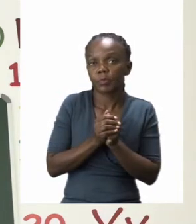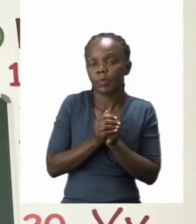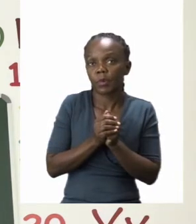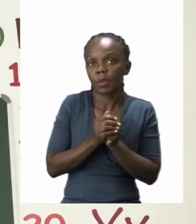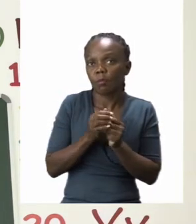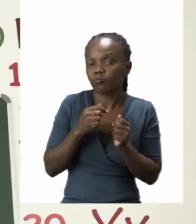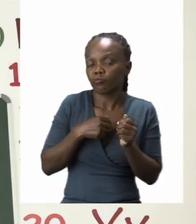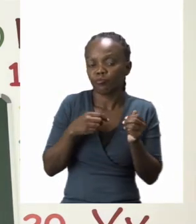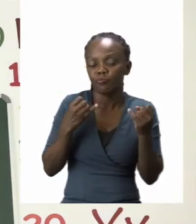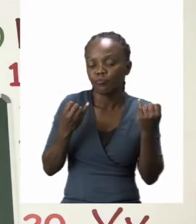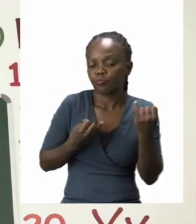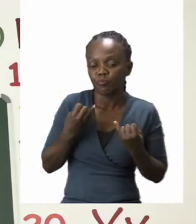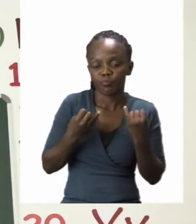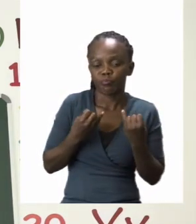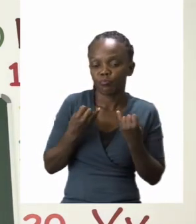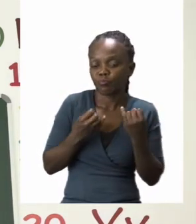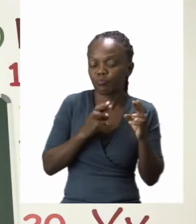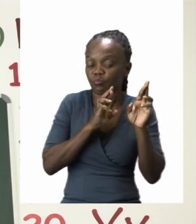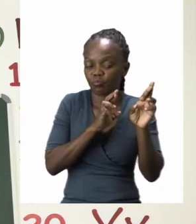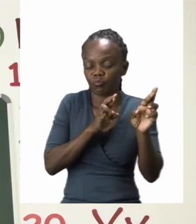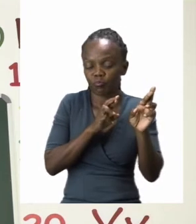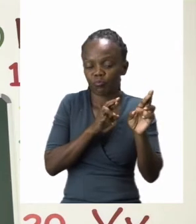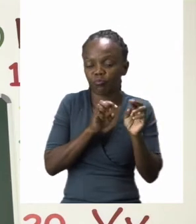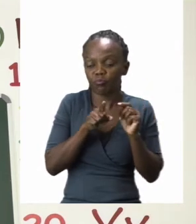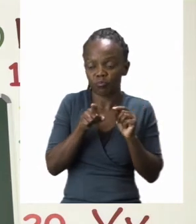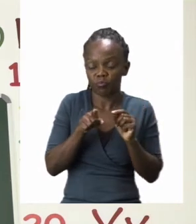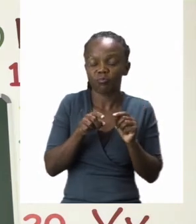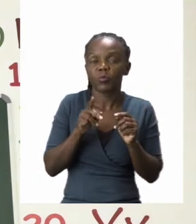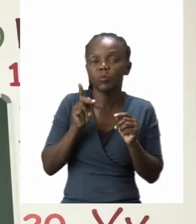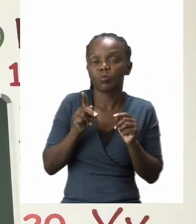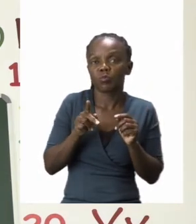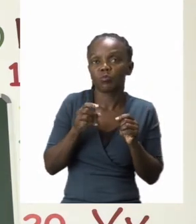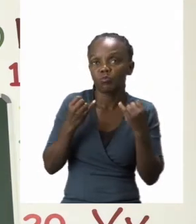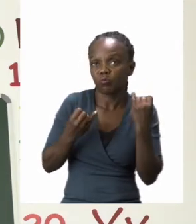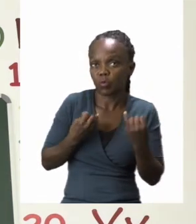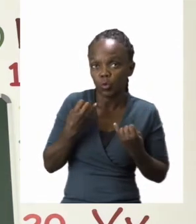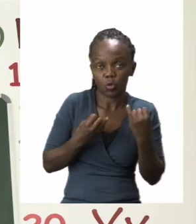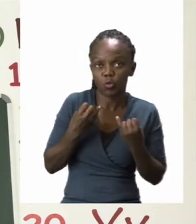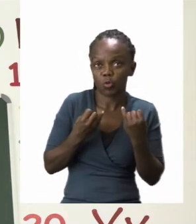with me. So now that we are done with our lesson, we need to